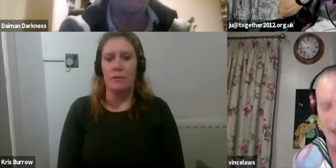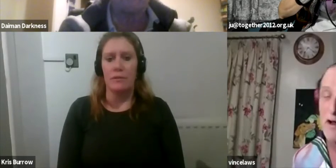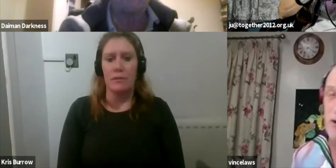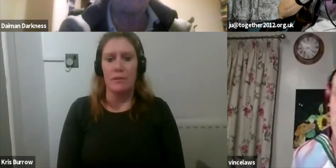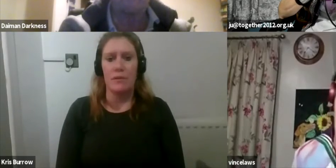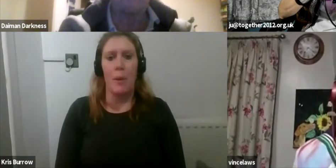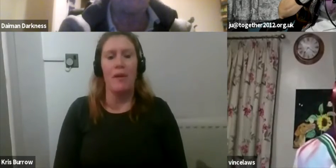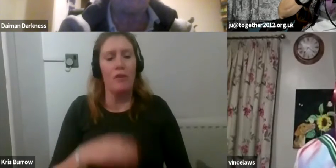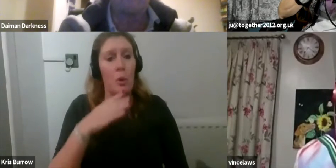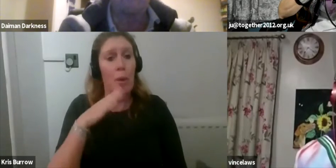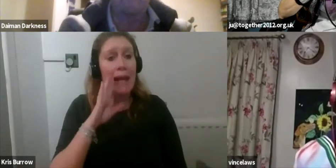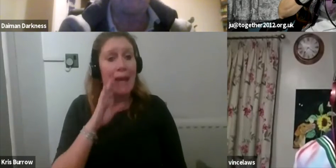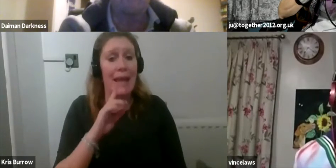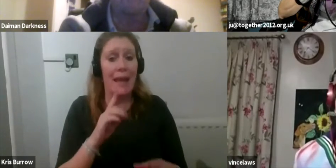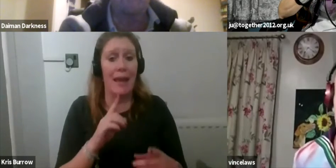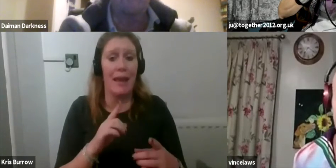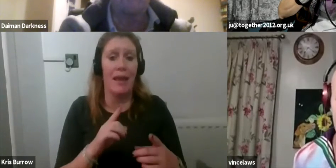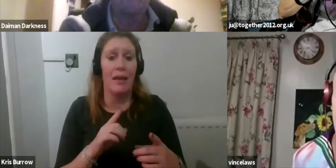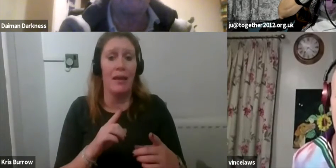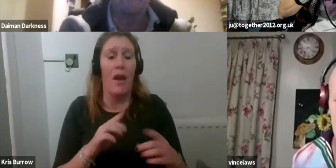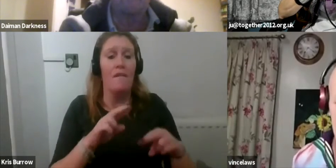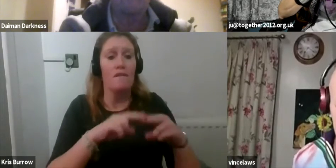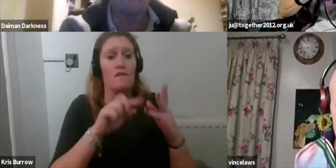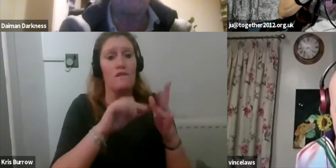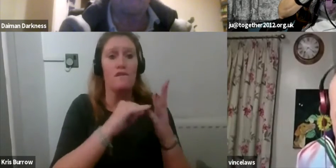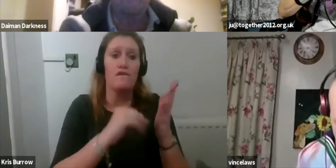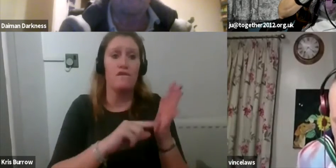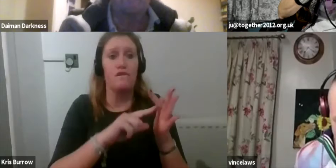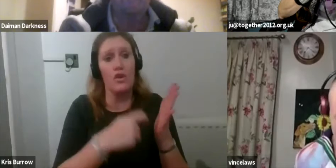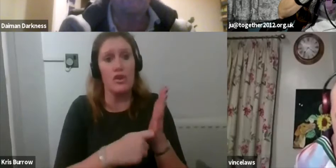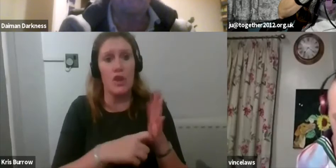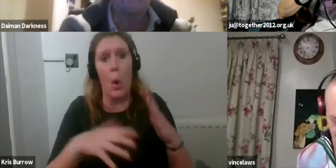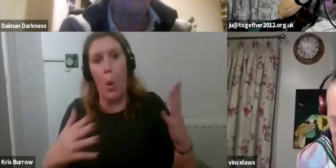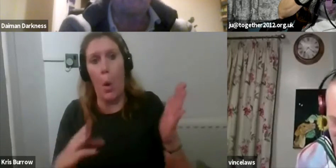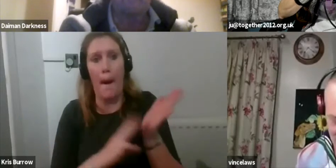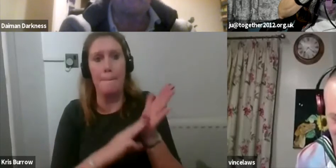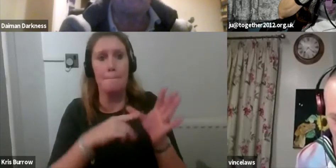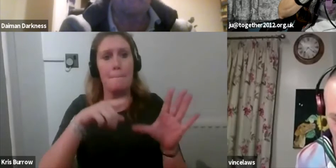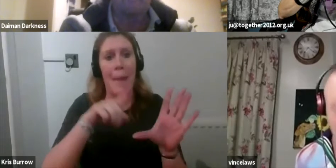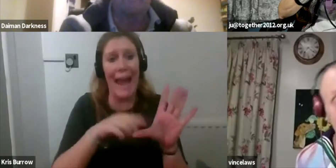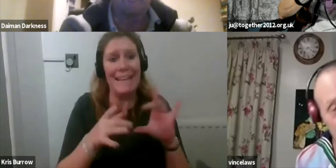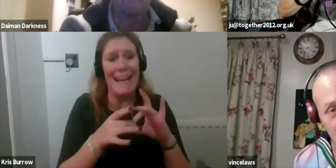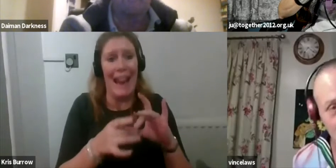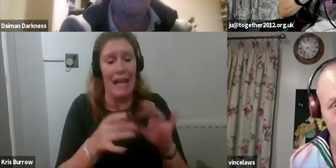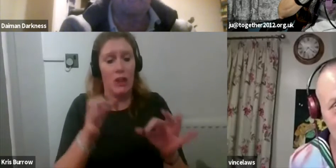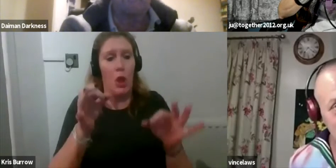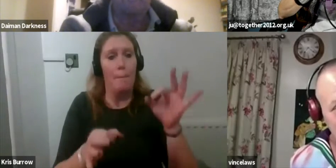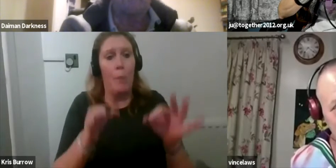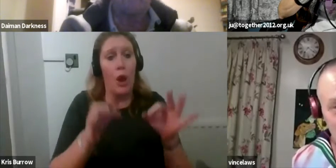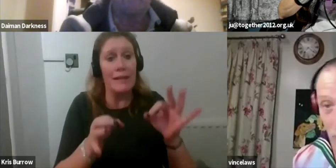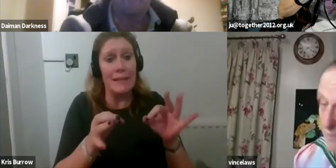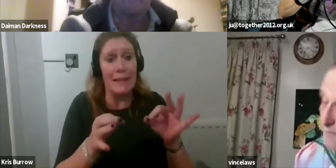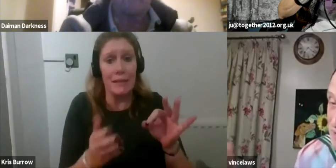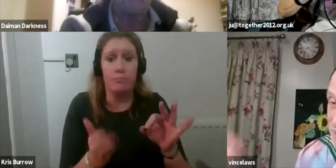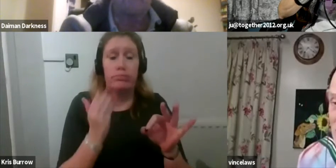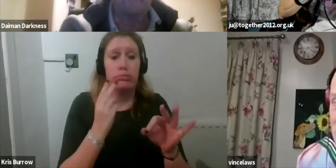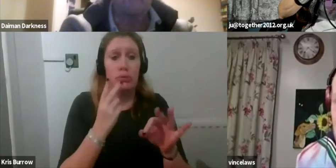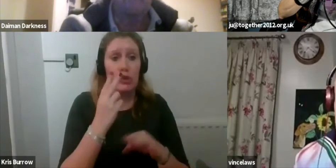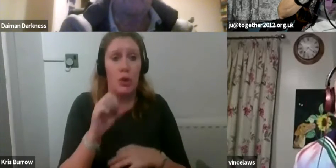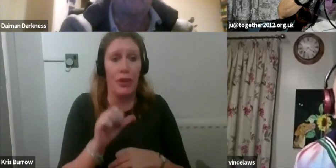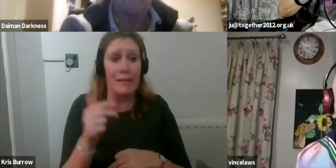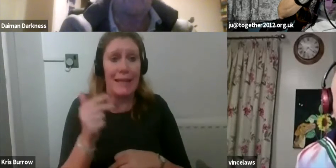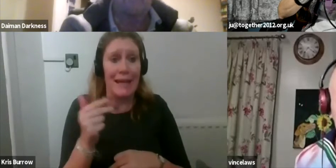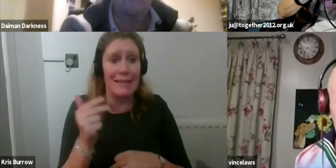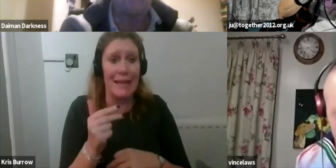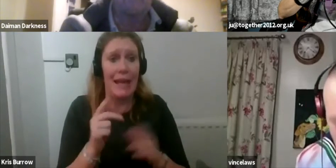May, it was actually Arlene Foster holding a puppet of Mrs. May, which says it all. And Lucifer is played by a woman because that was the